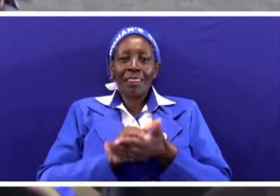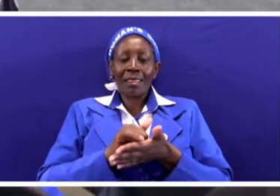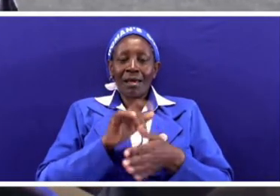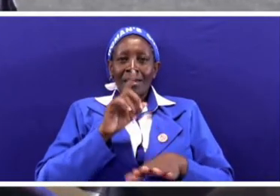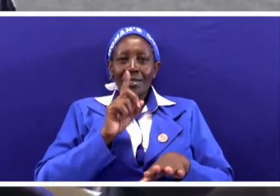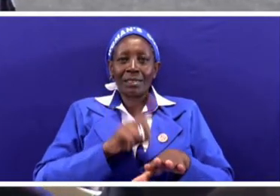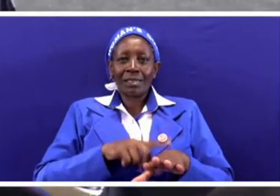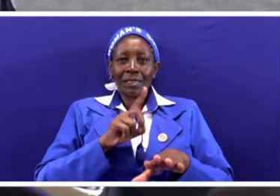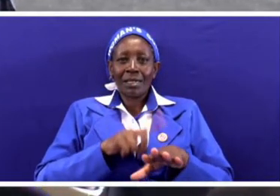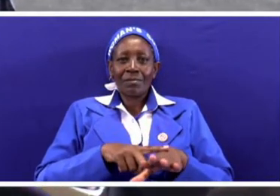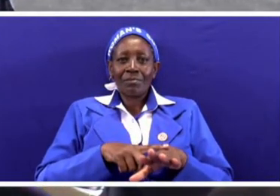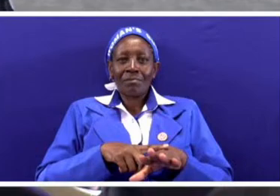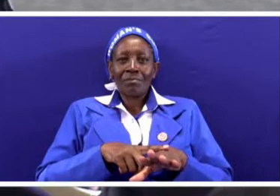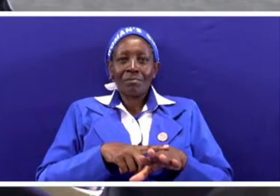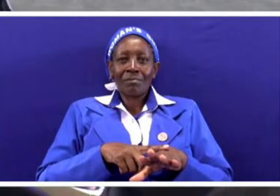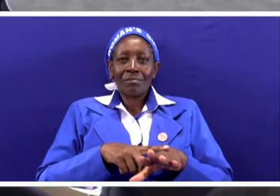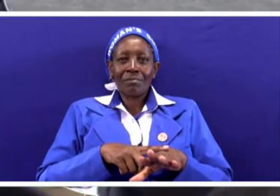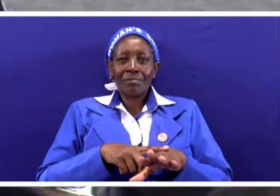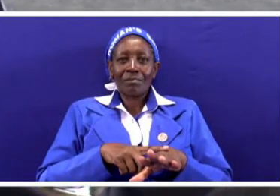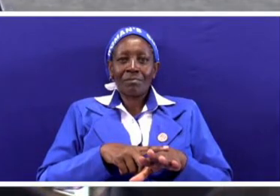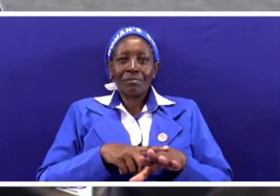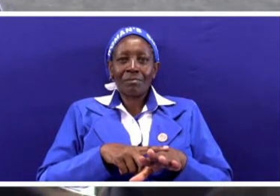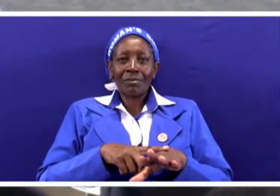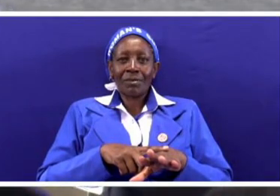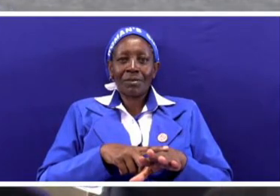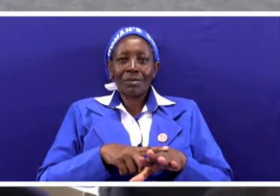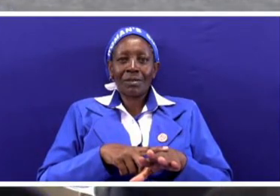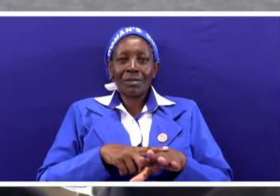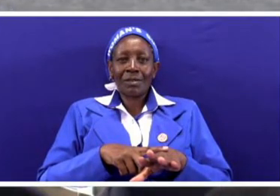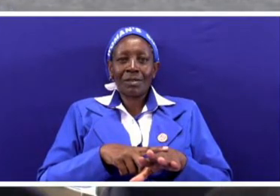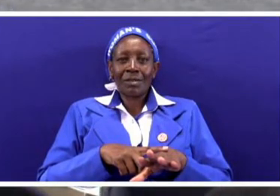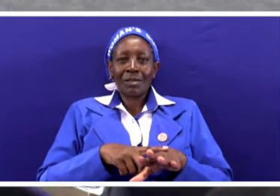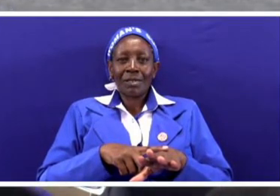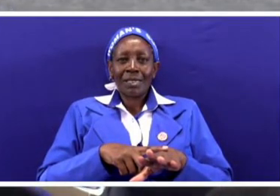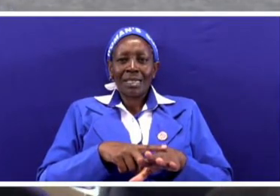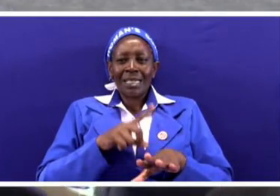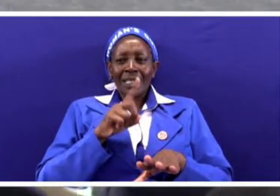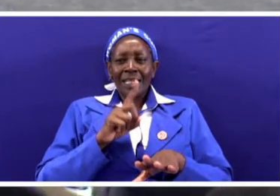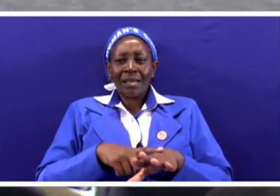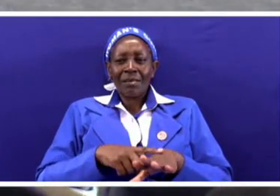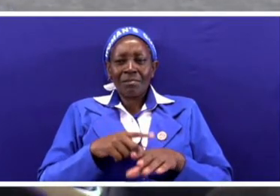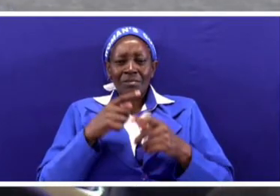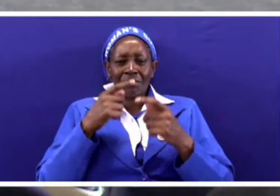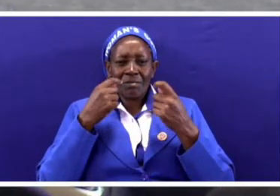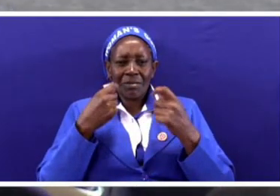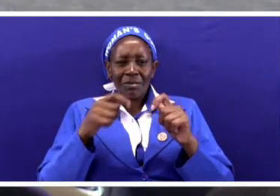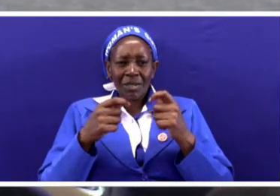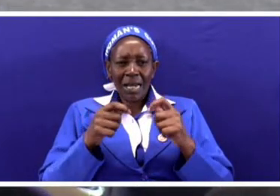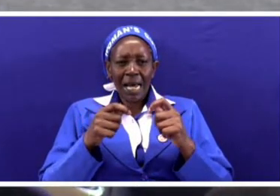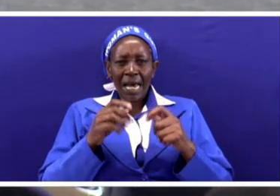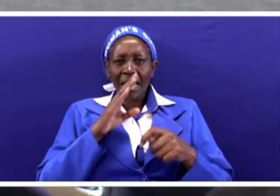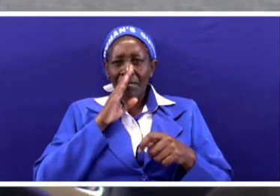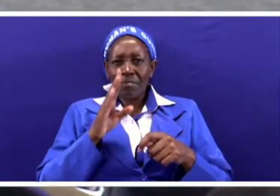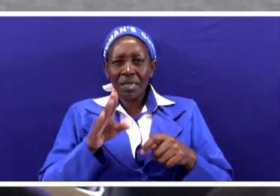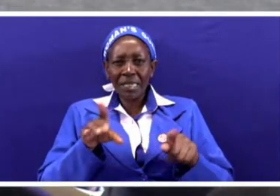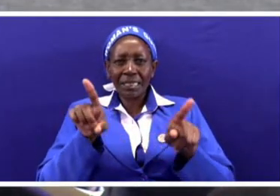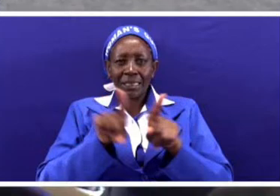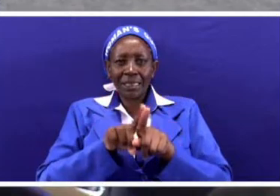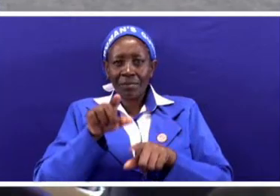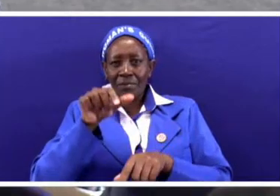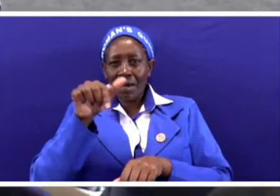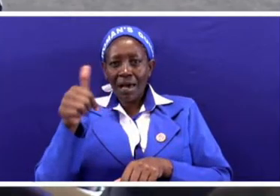There is a mismatch when we want to be like any other. And here the Lord God is calling upon us